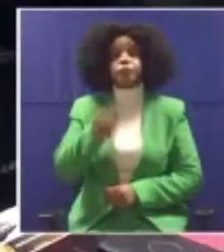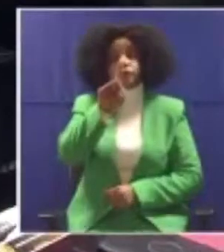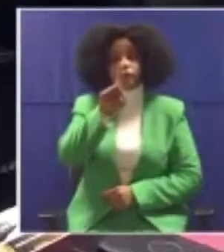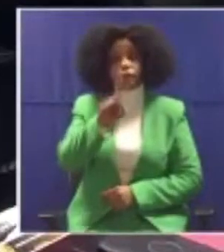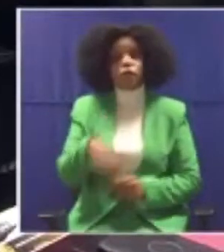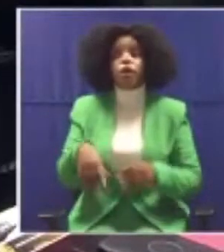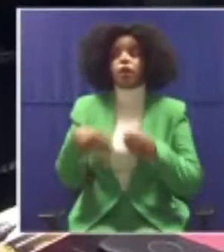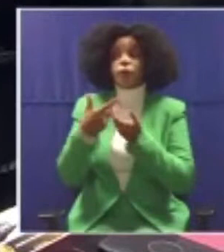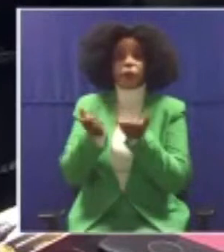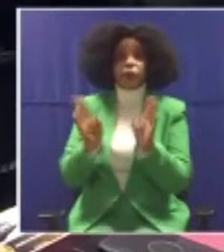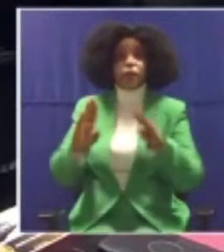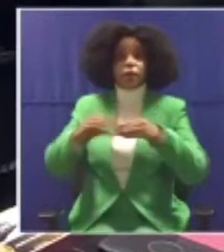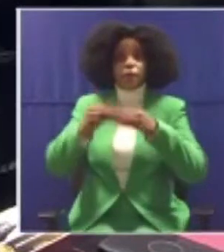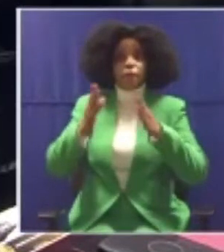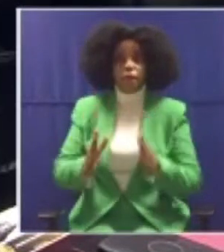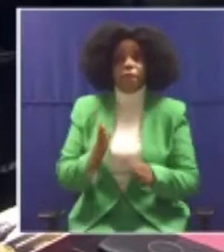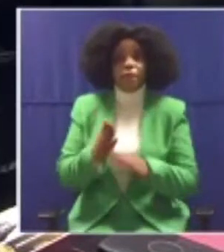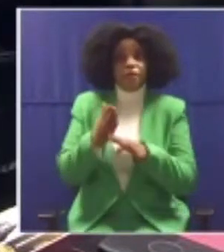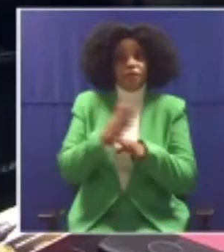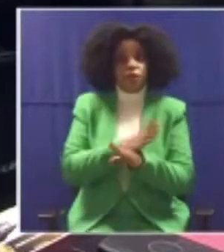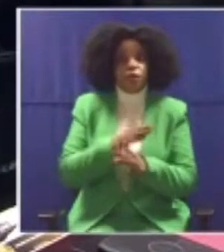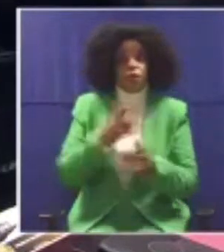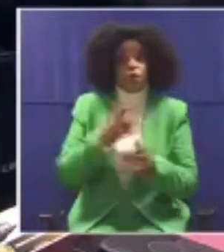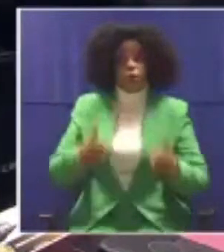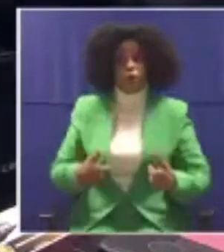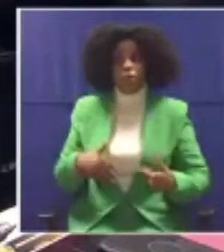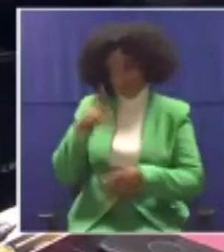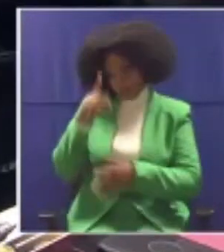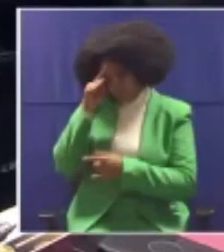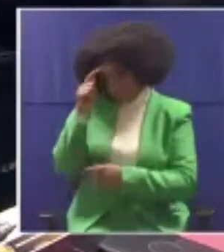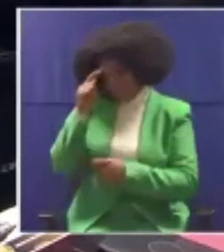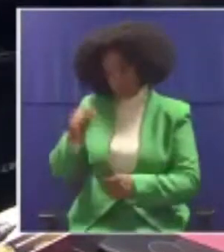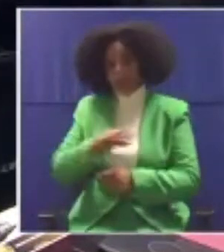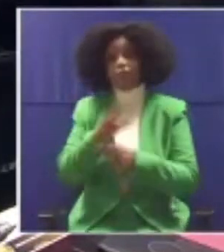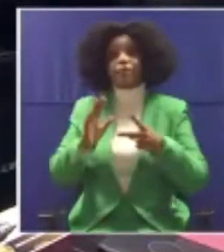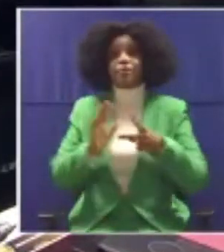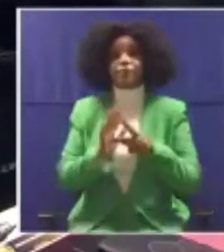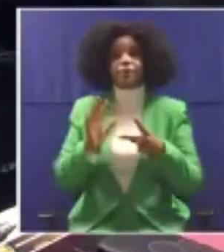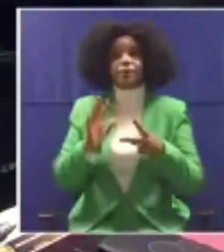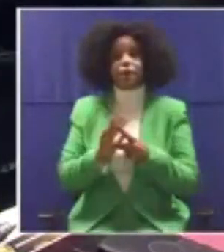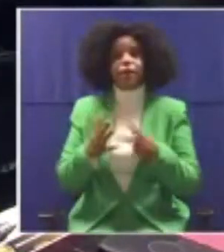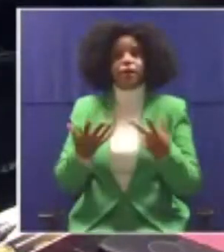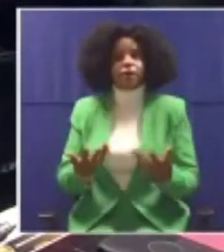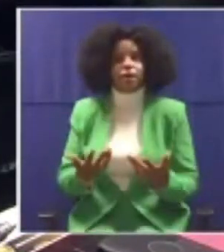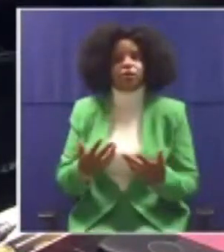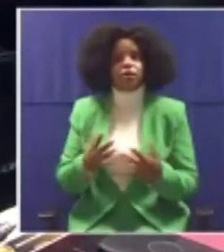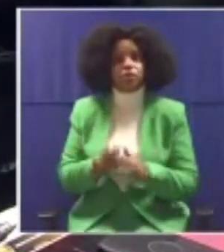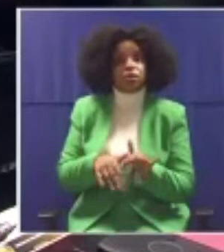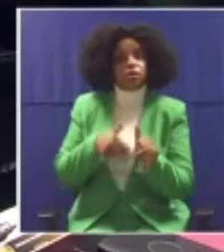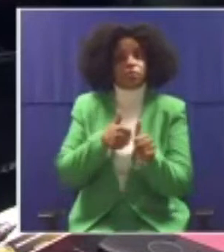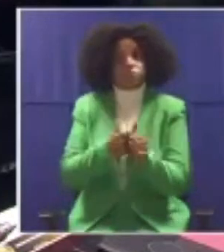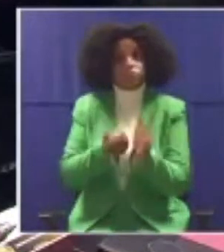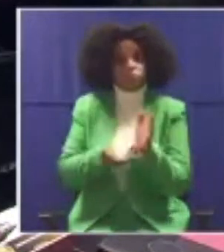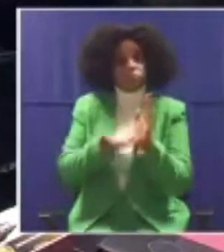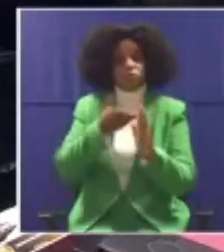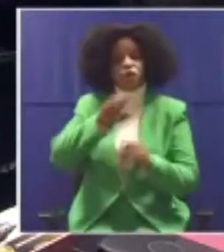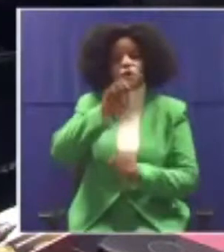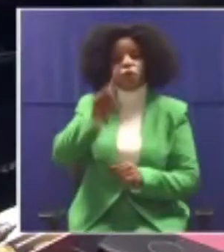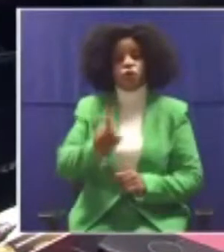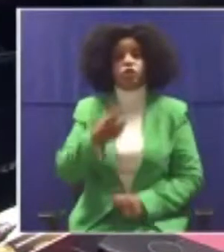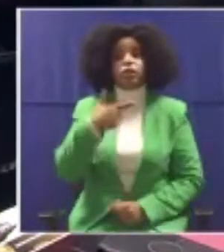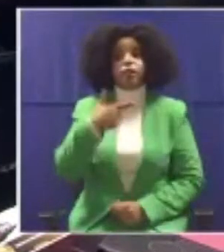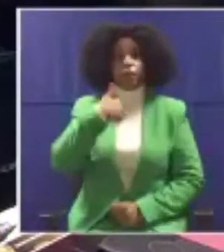recognize the second supplementary, the member will ask the second supplementary question. I wish to remind you